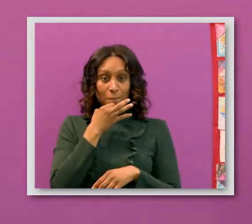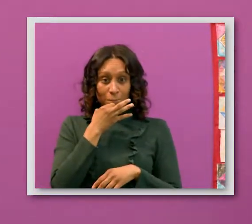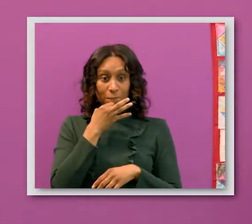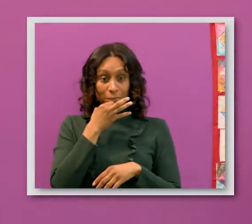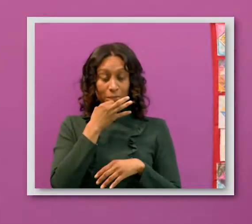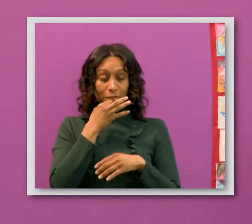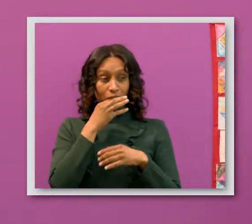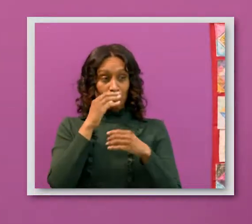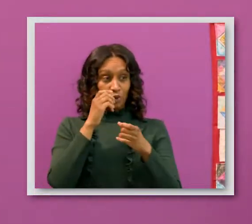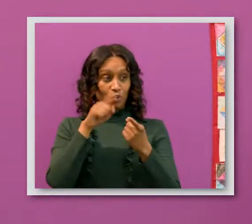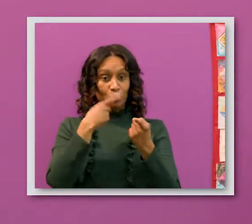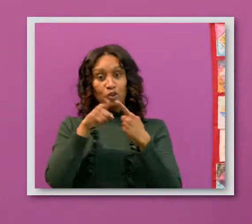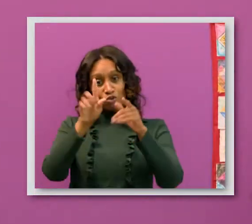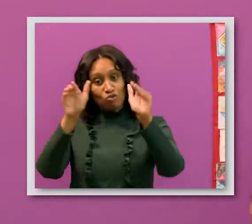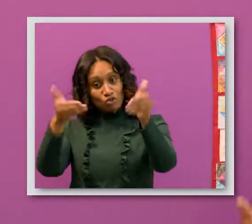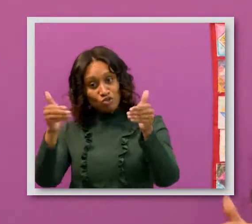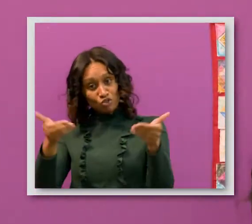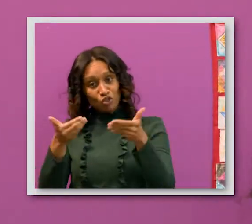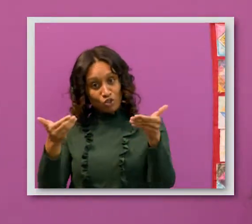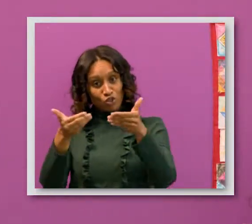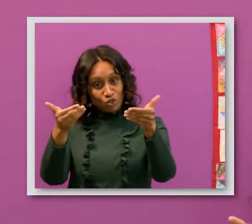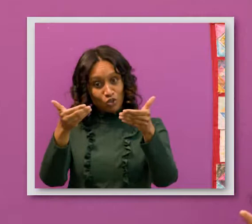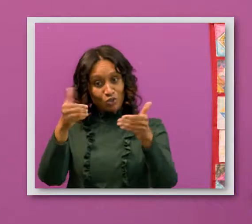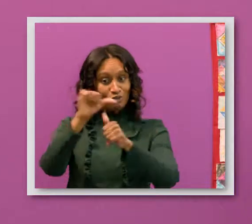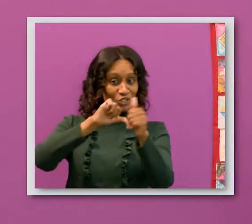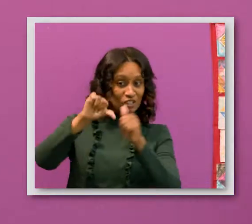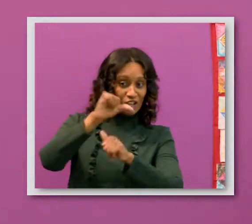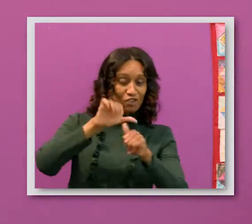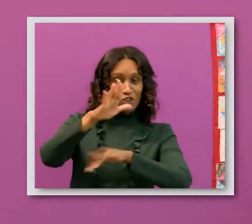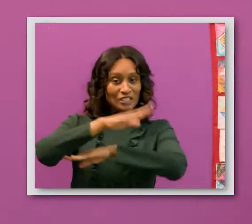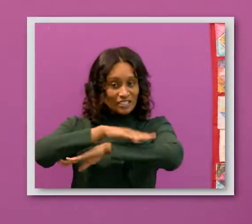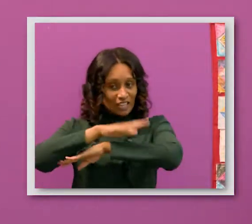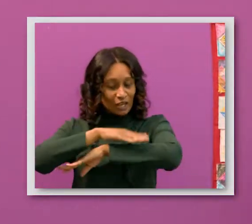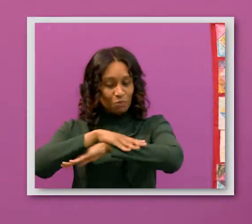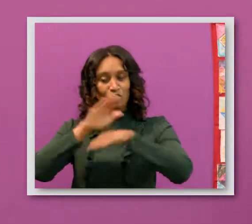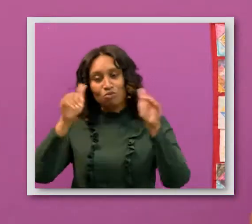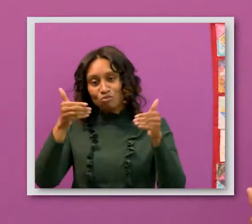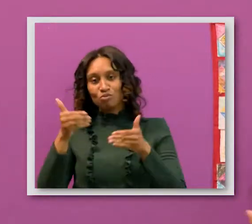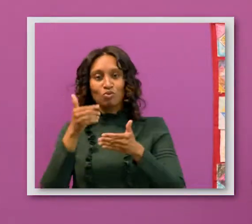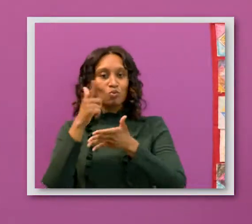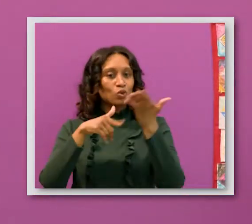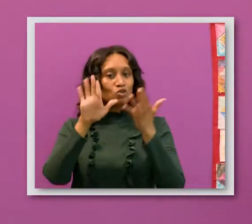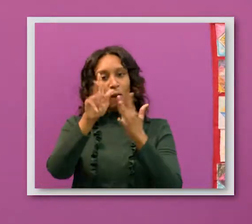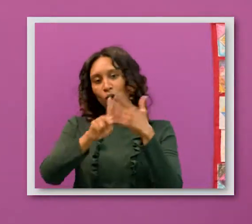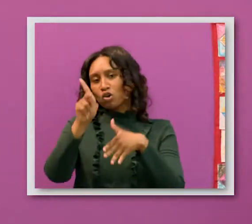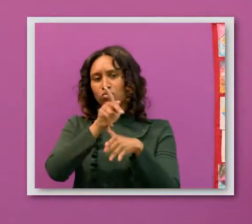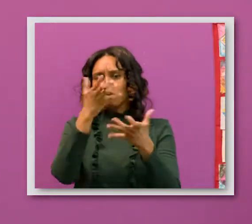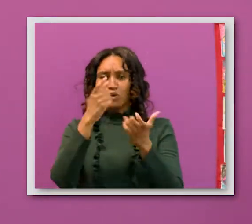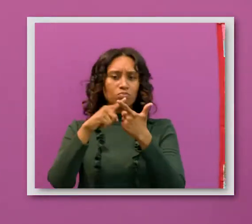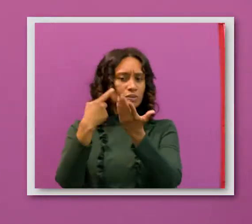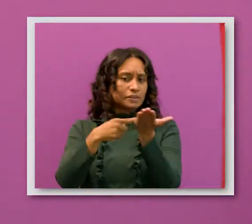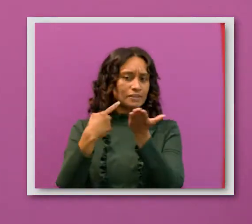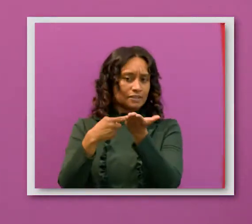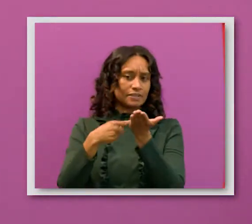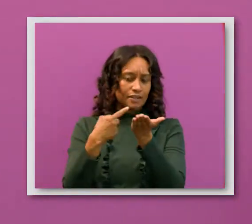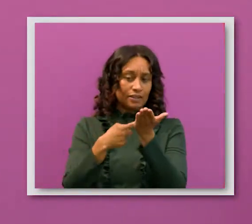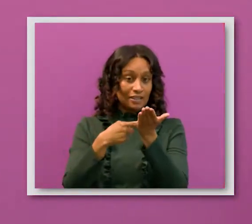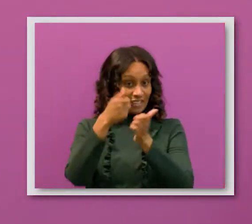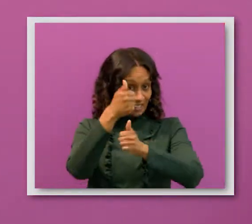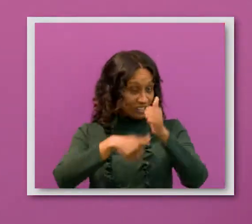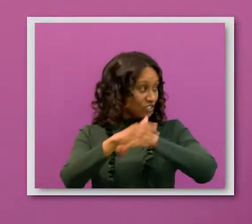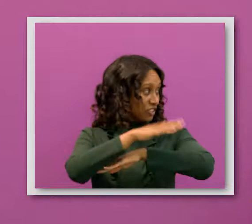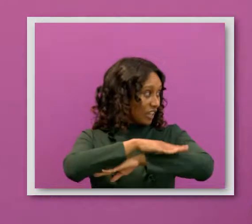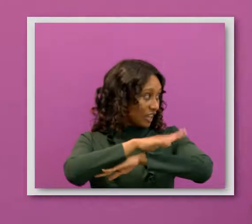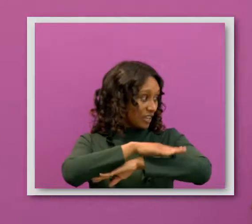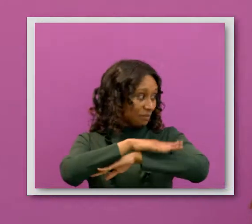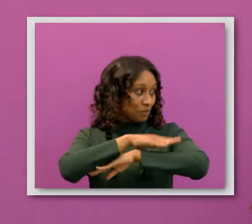to your neighbor, introducing yourself, introducing some of the priorities that you're here to talk about. And at each of those